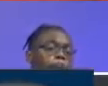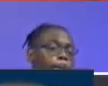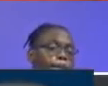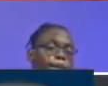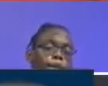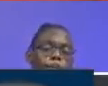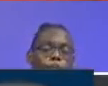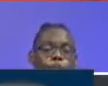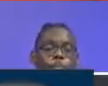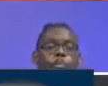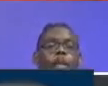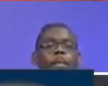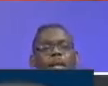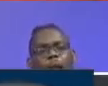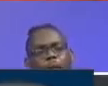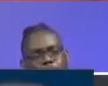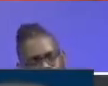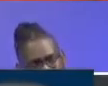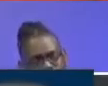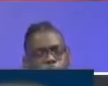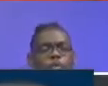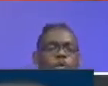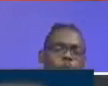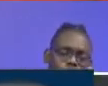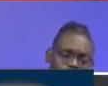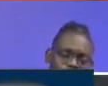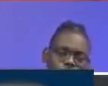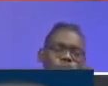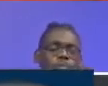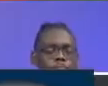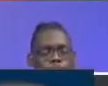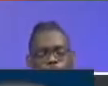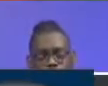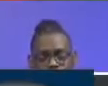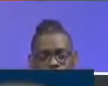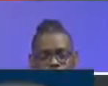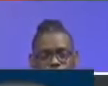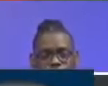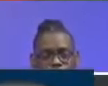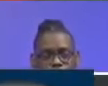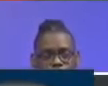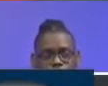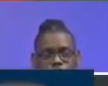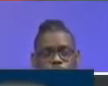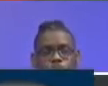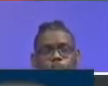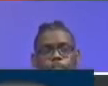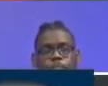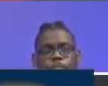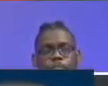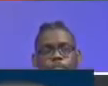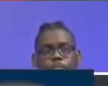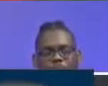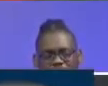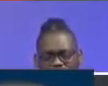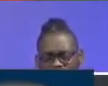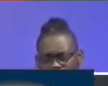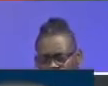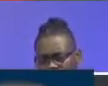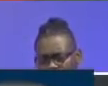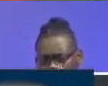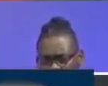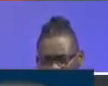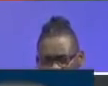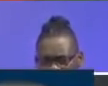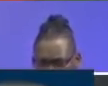regulations in many cases that have come forward so far. Two things. Do any of these measures that will be going to the Parliament require any sort